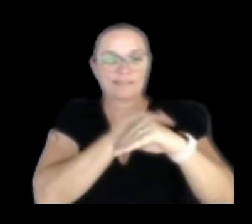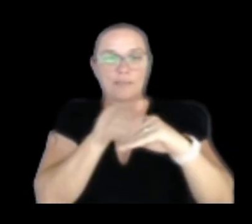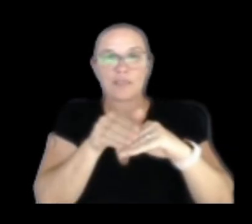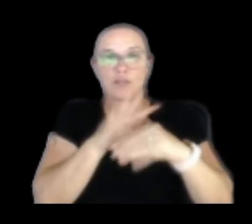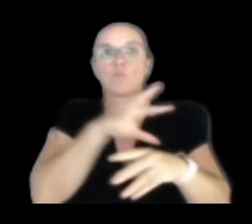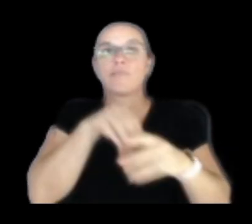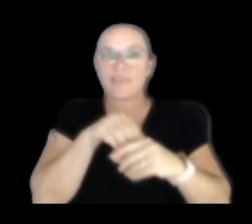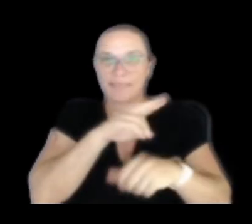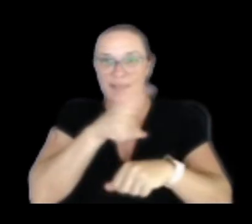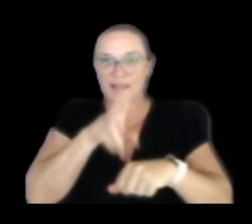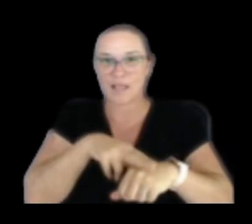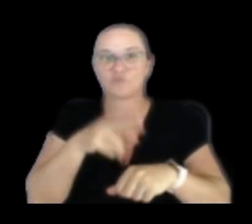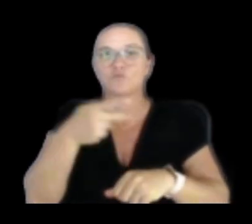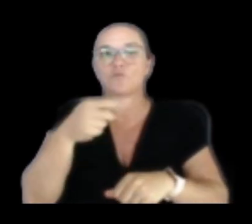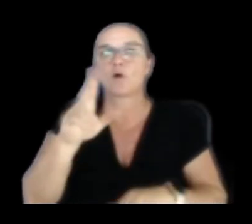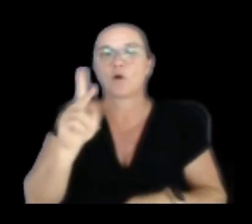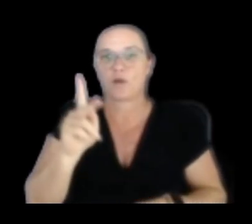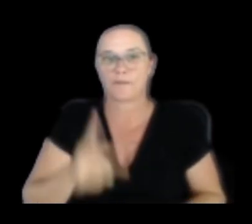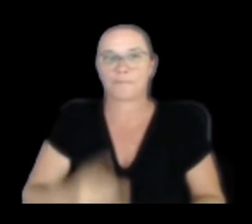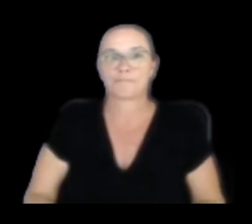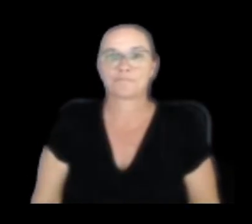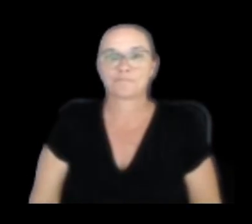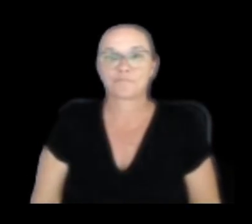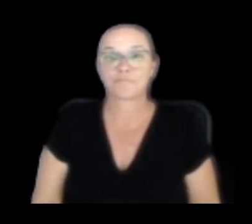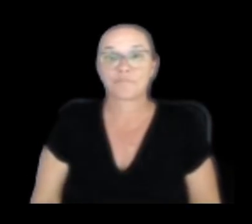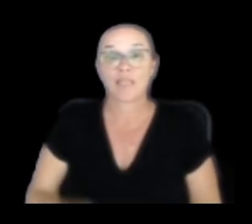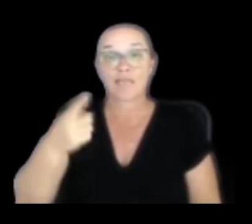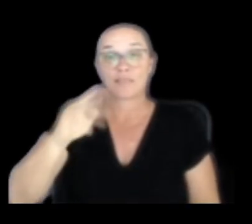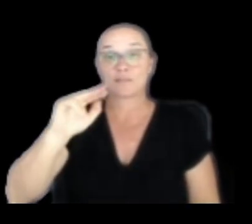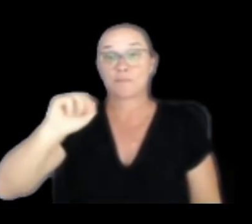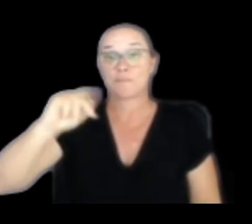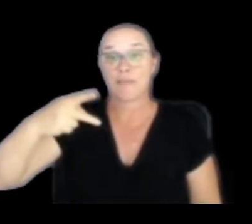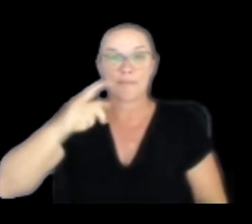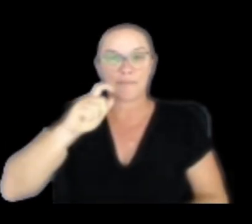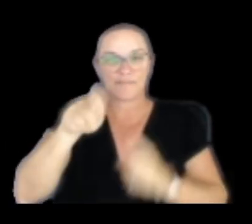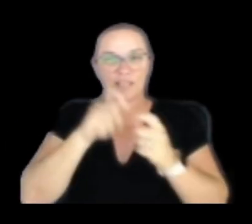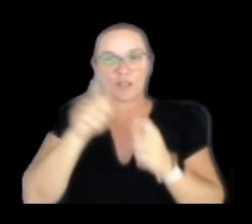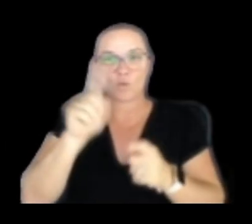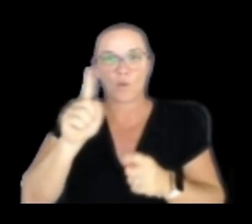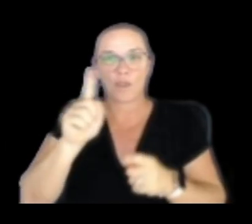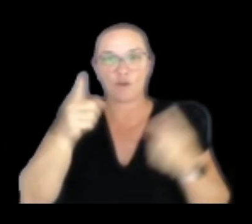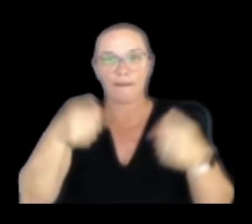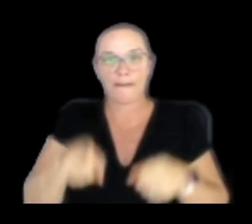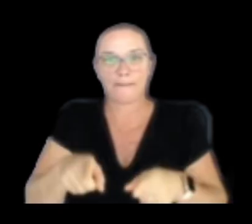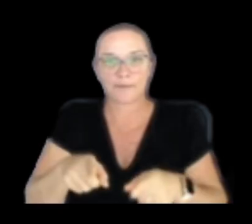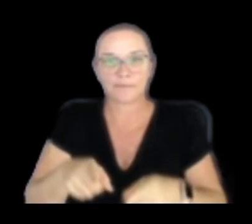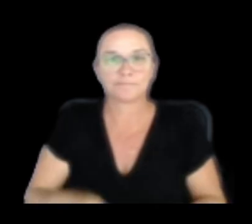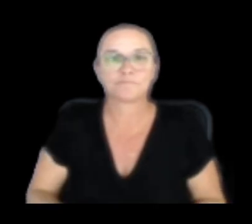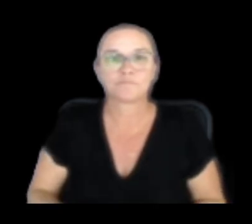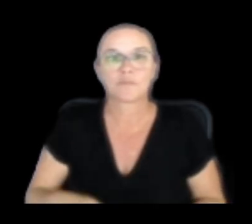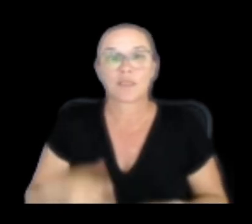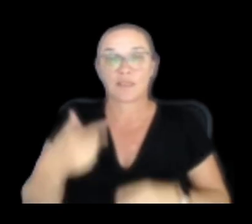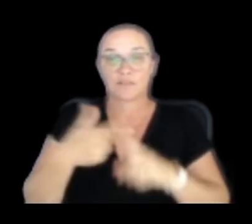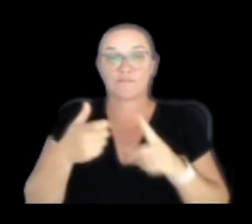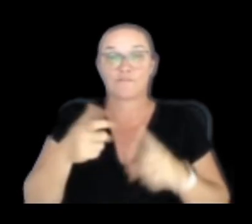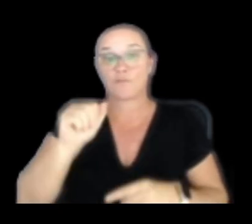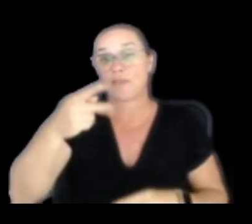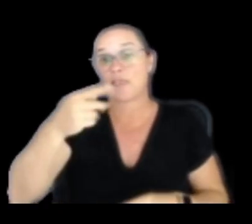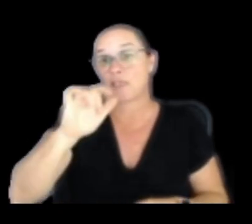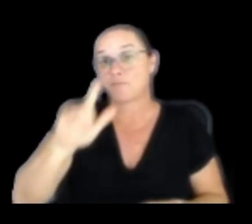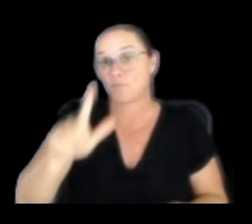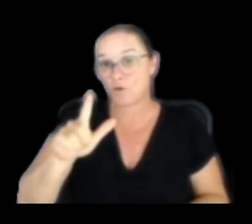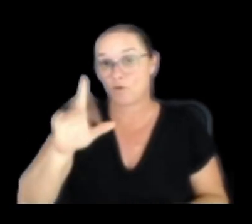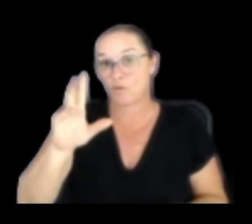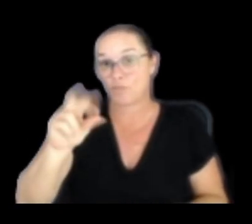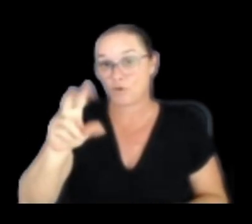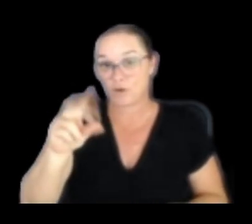well. Here's a map of exactly where that's located. This is the most recent release from April 30th,